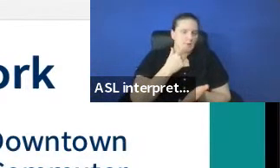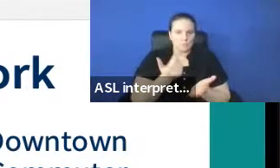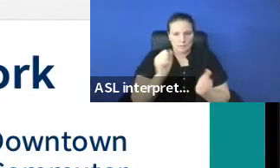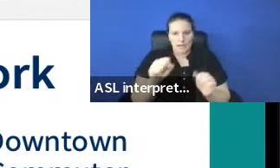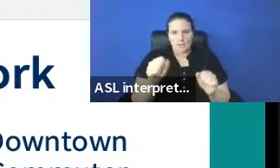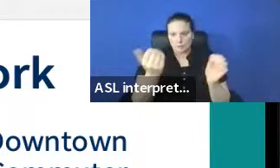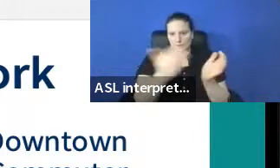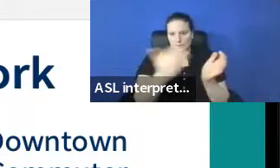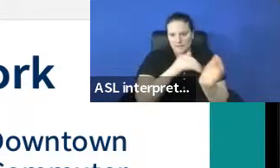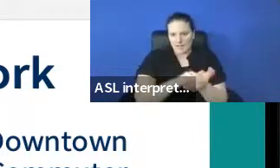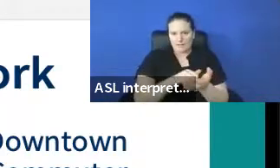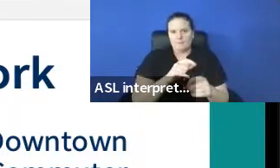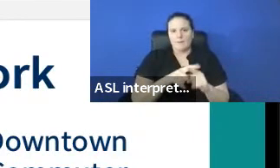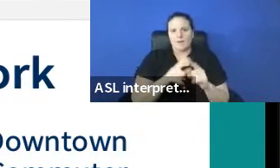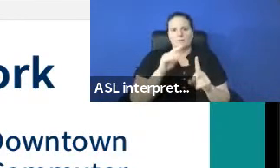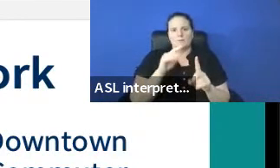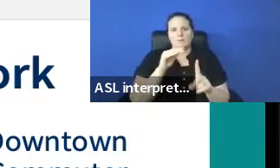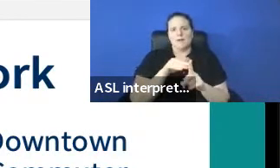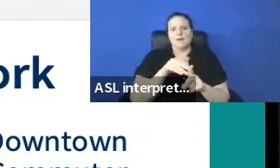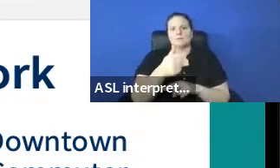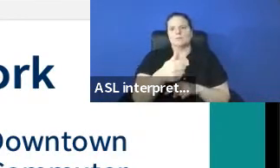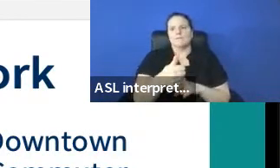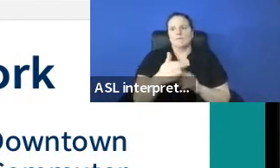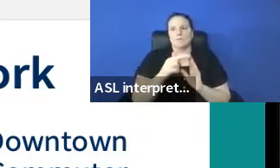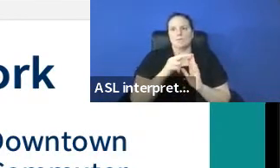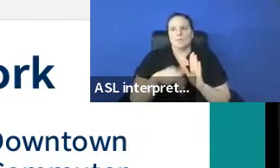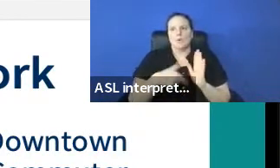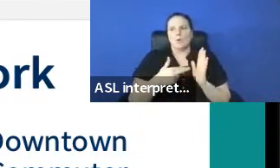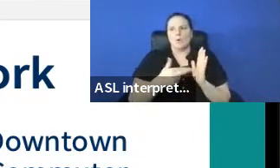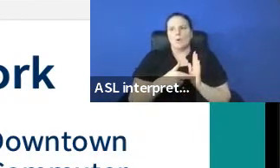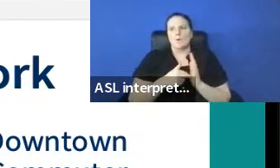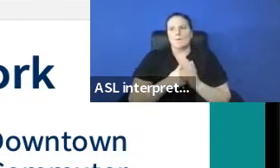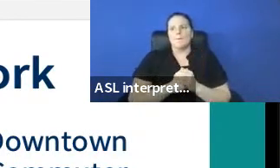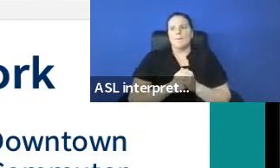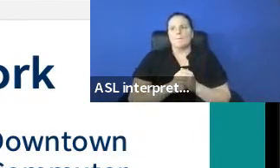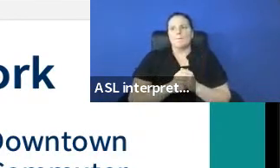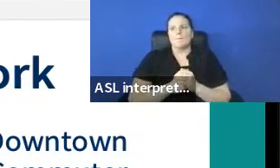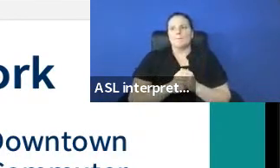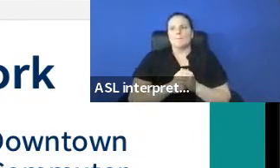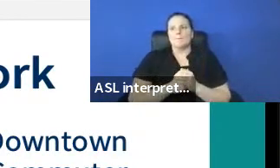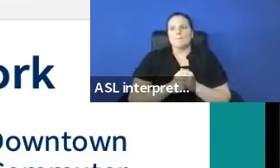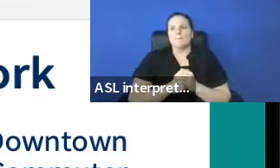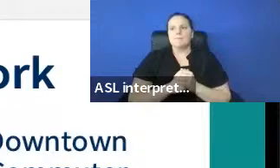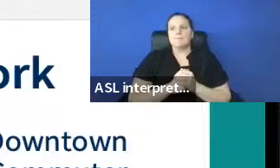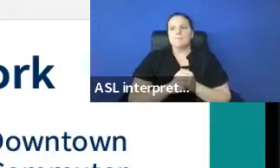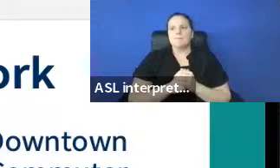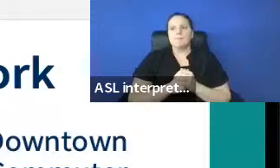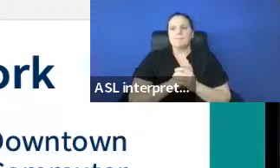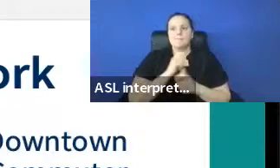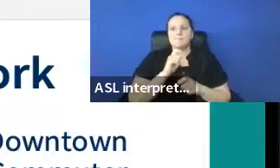Let's remind ourselves of our role of the particular work group.